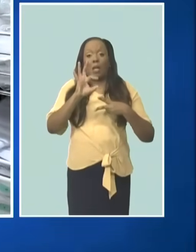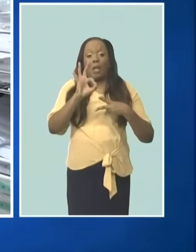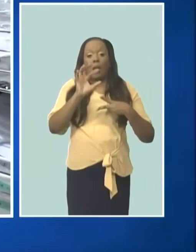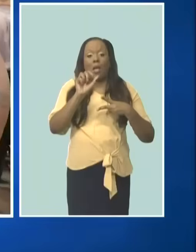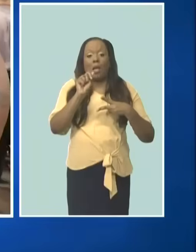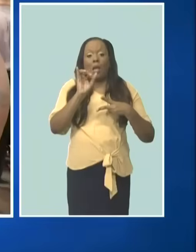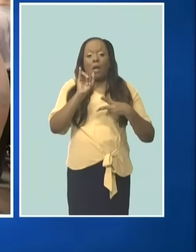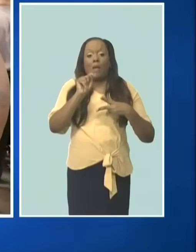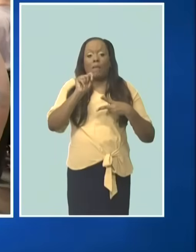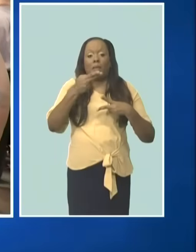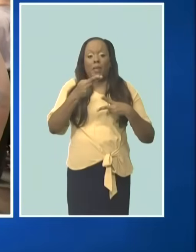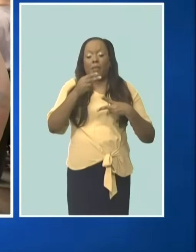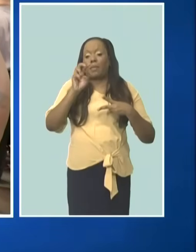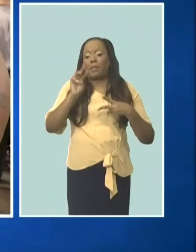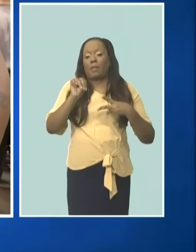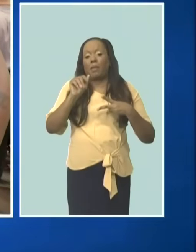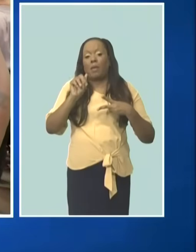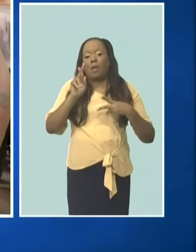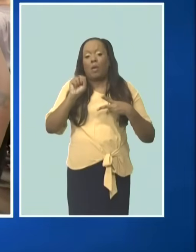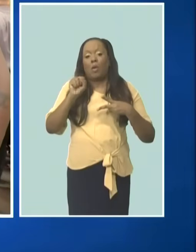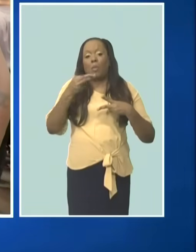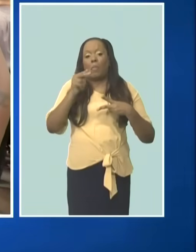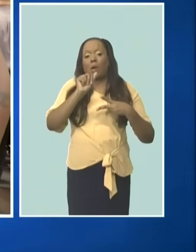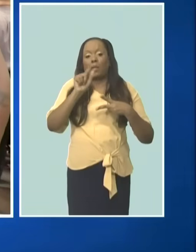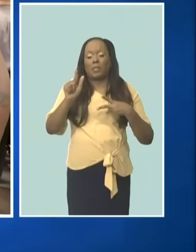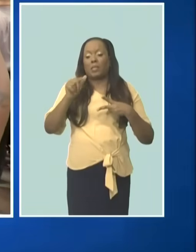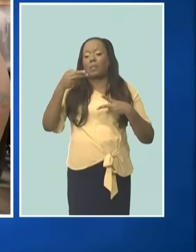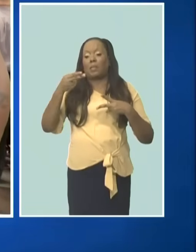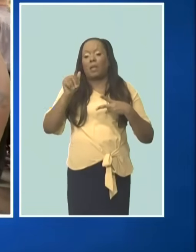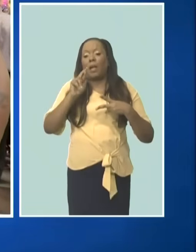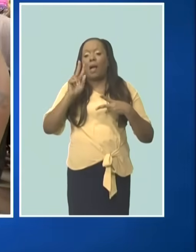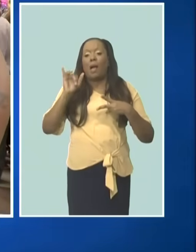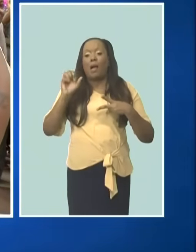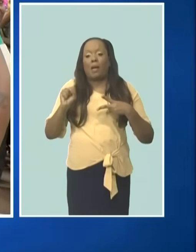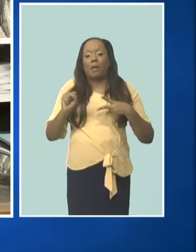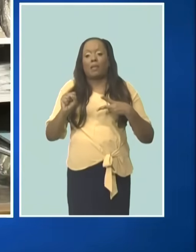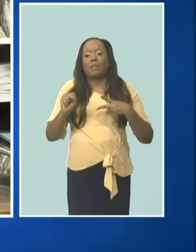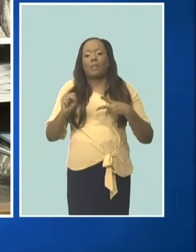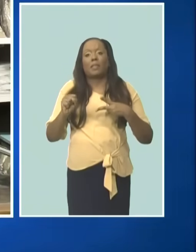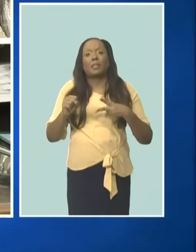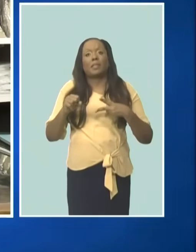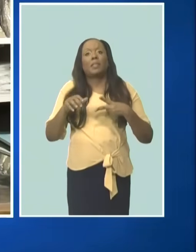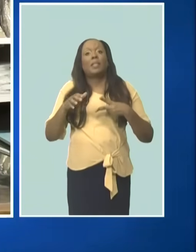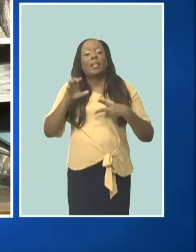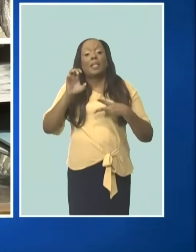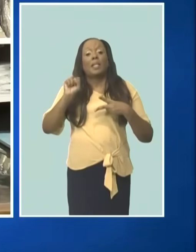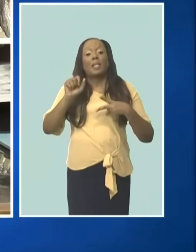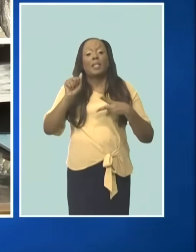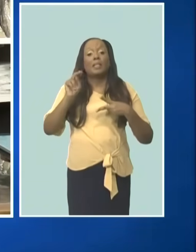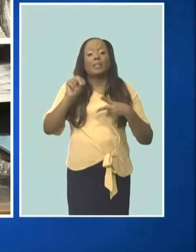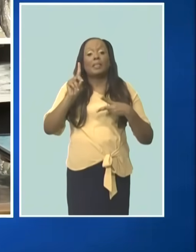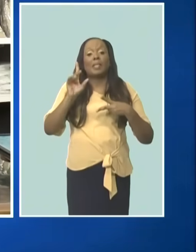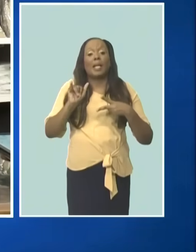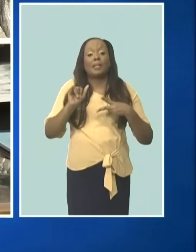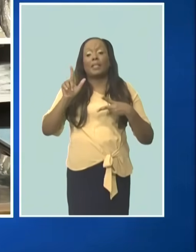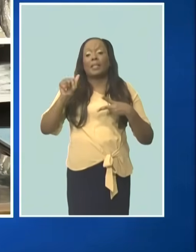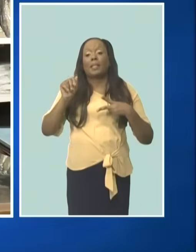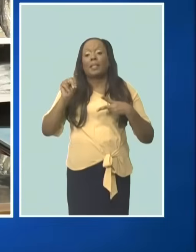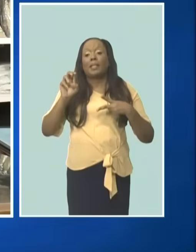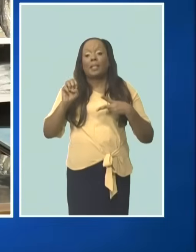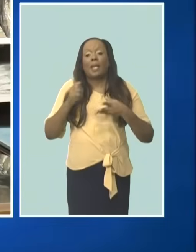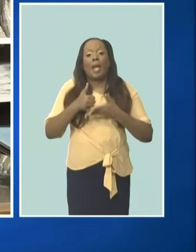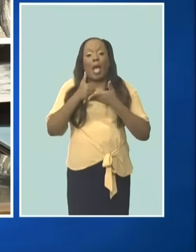Child Helpline, of which she is the founder and director. These children are not what you would call